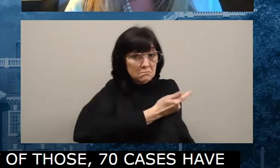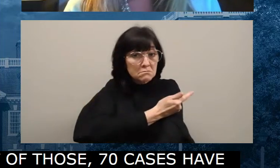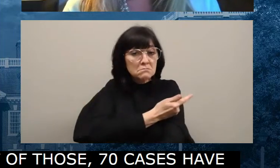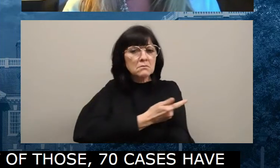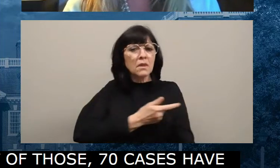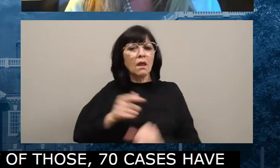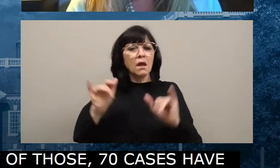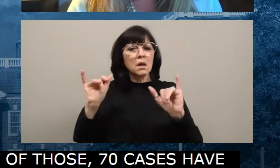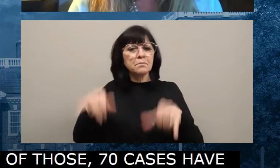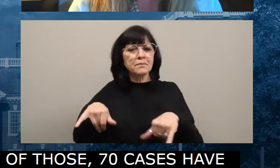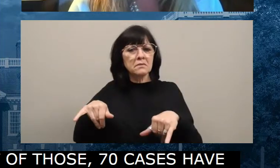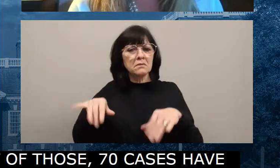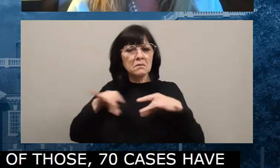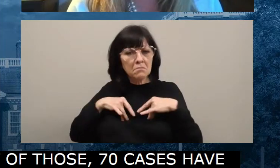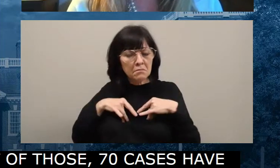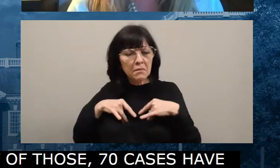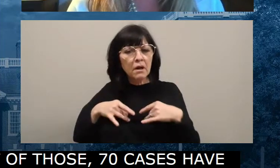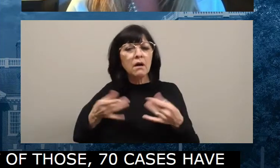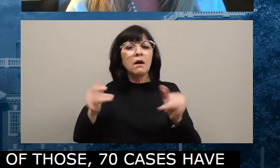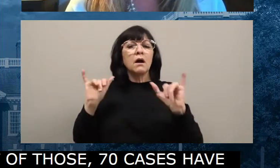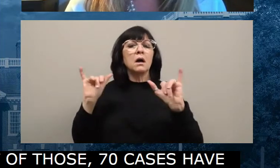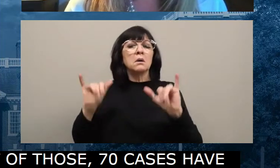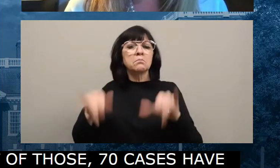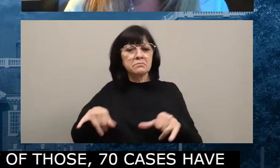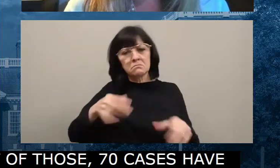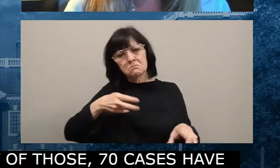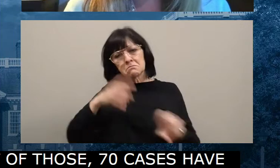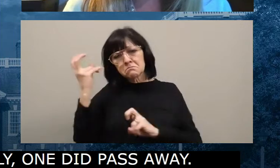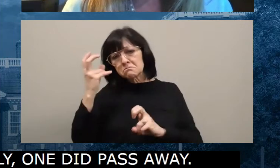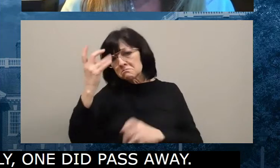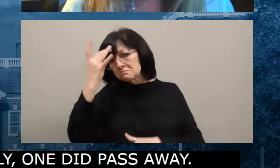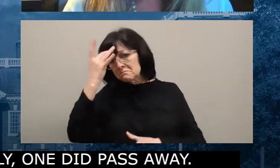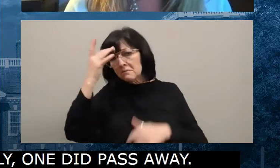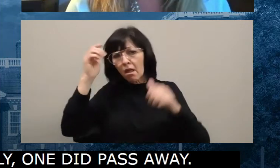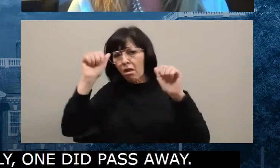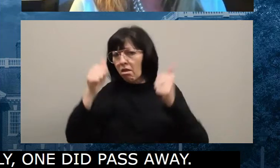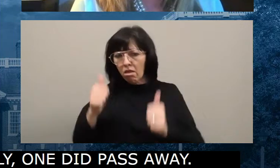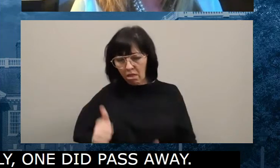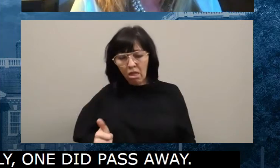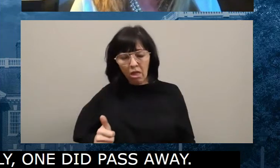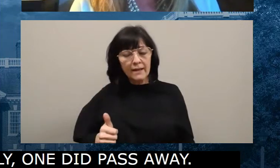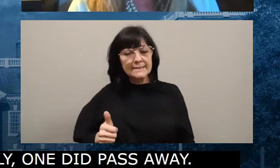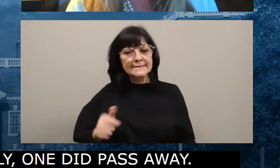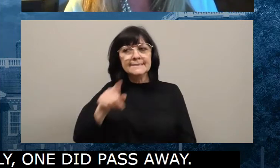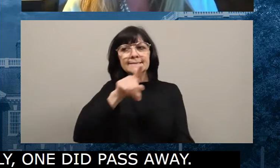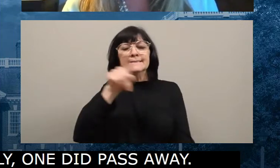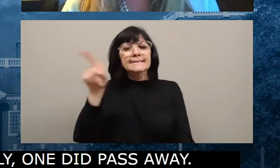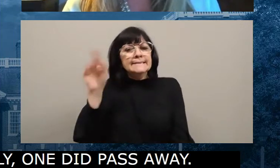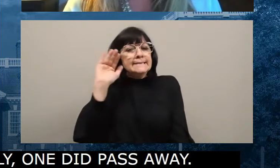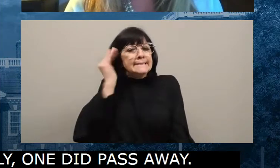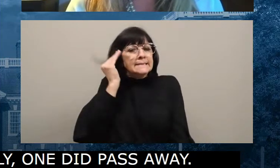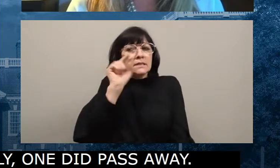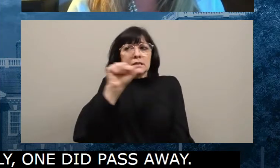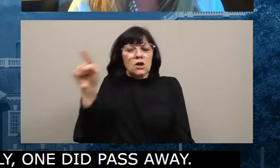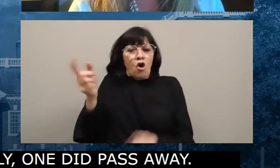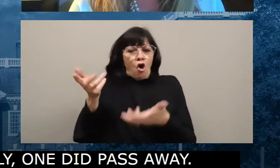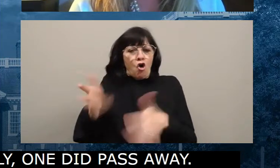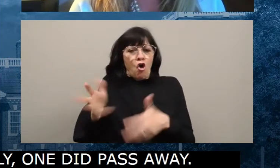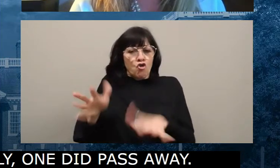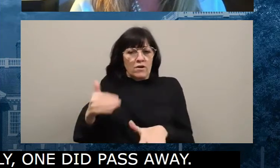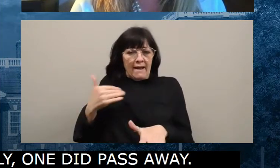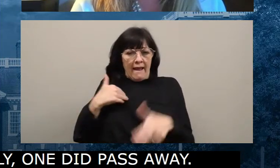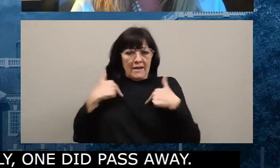to develop as strong of an immune response. Dr. Fauci indicated that the number of individuals who were